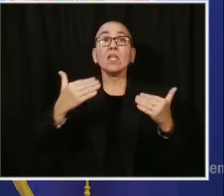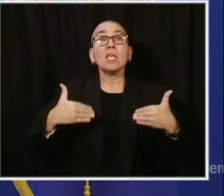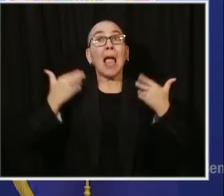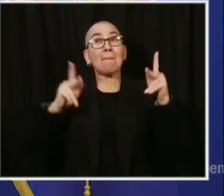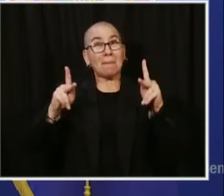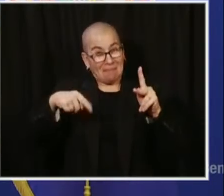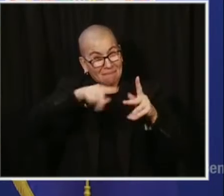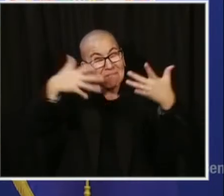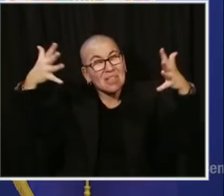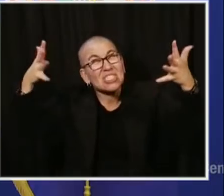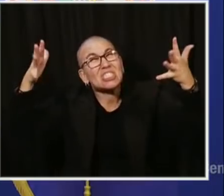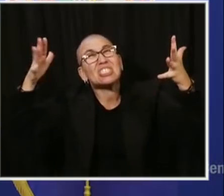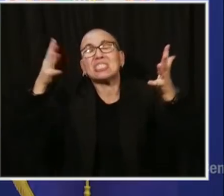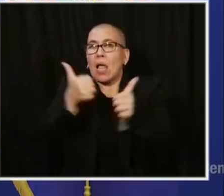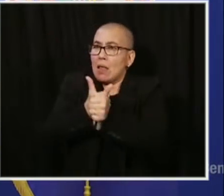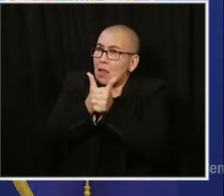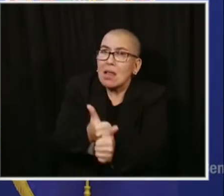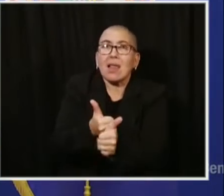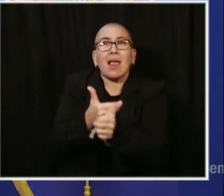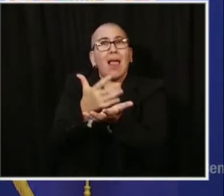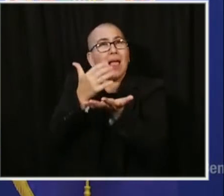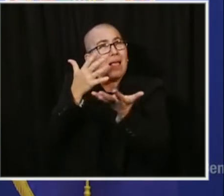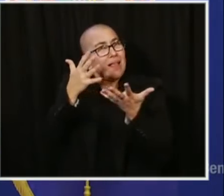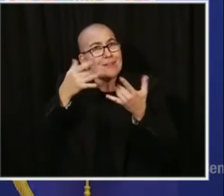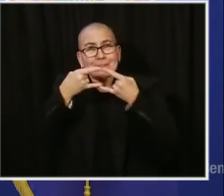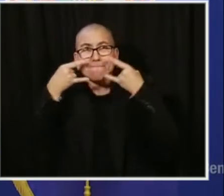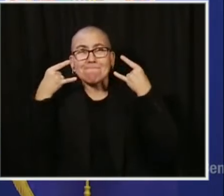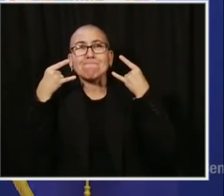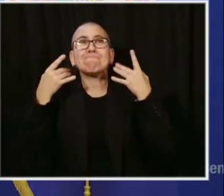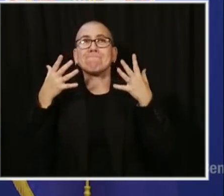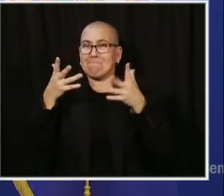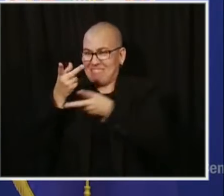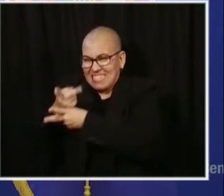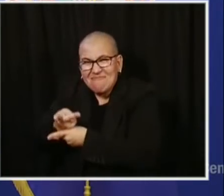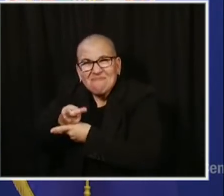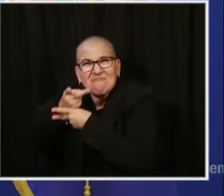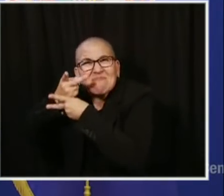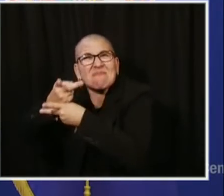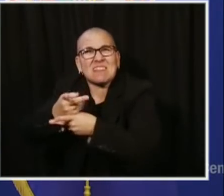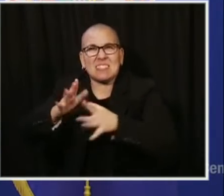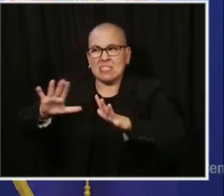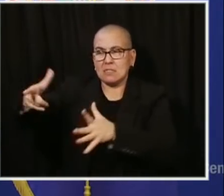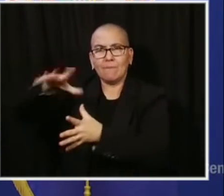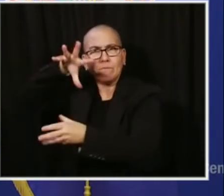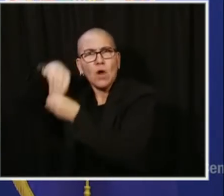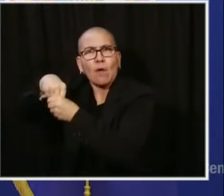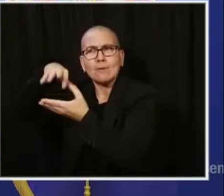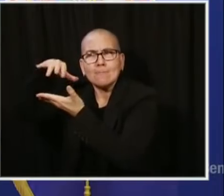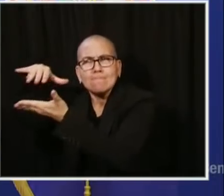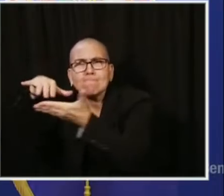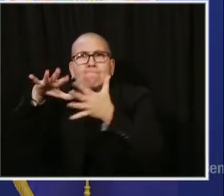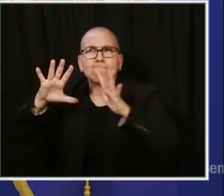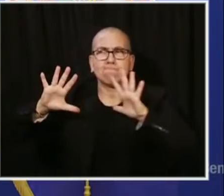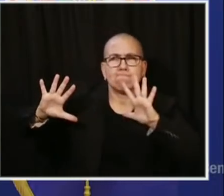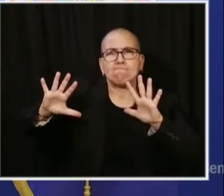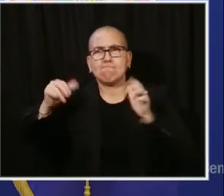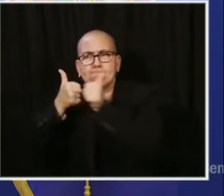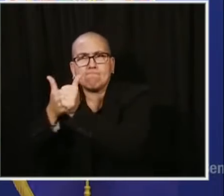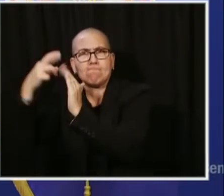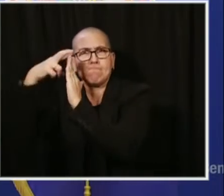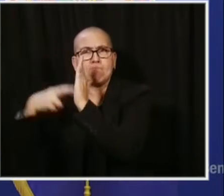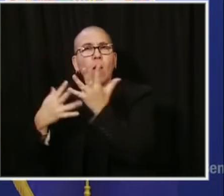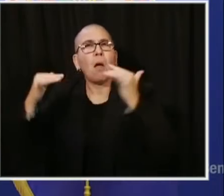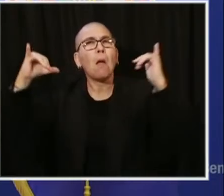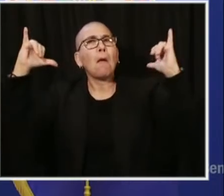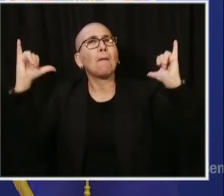Fairmont, incredibly proactive on trying to help this. But the way this thing is spreading, I think Dr. Birx gave us the number